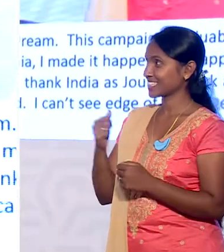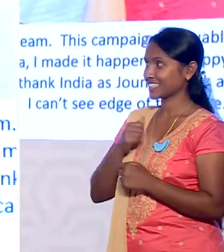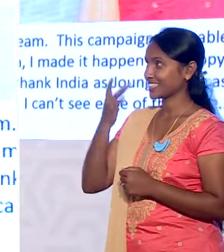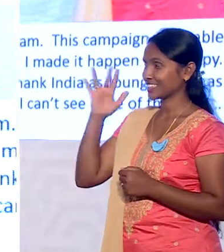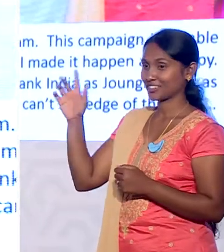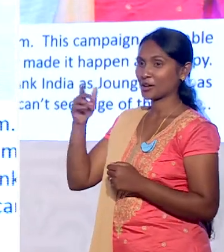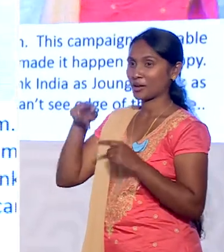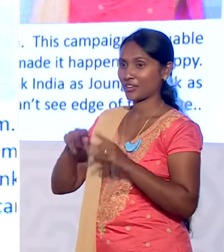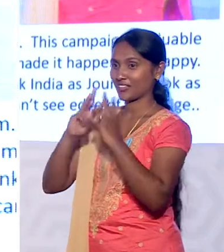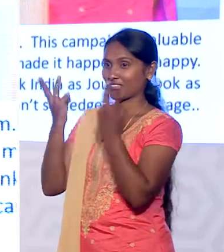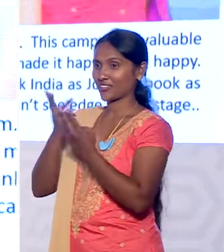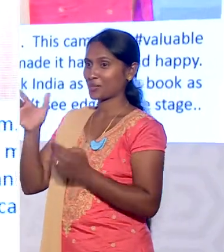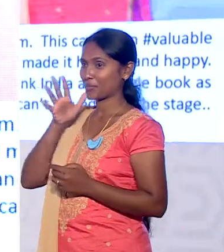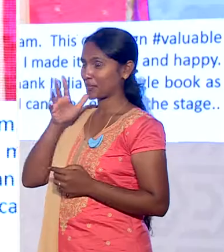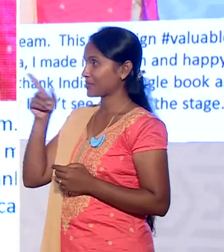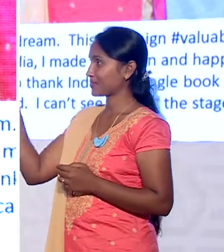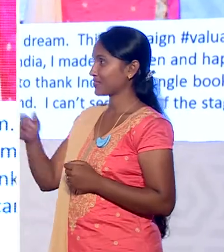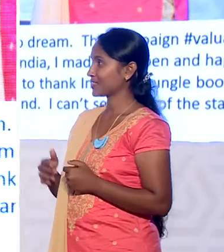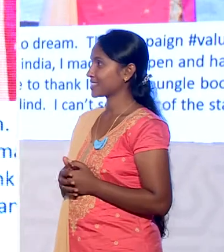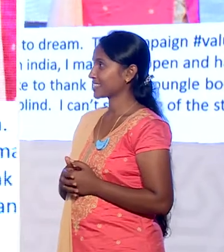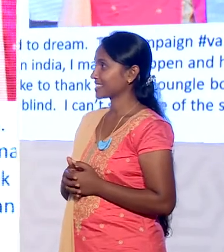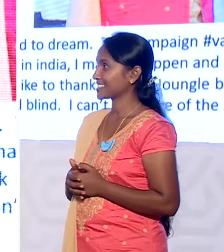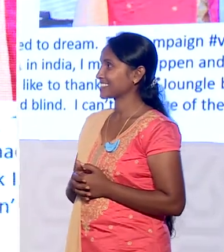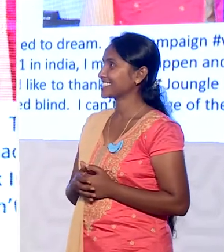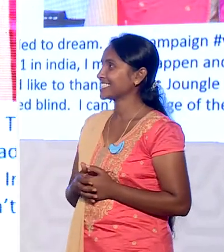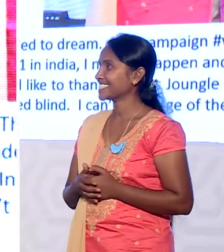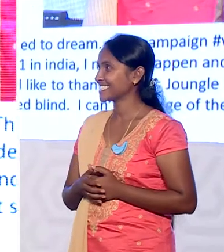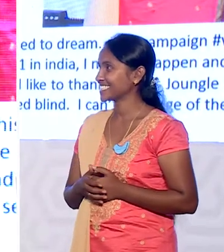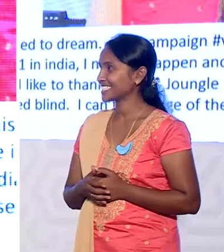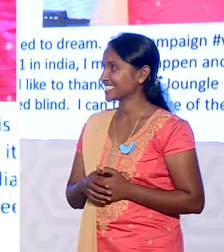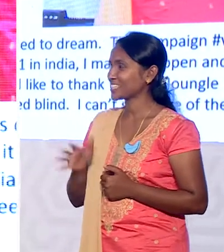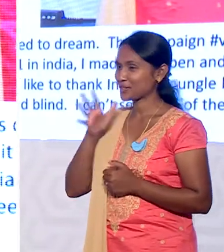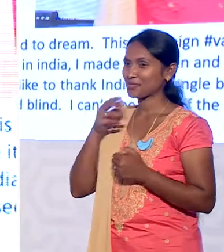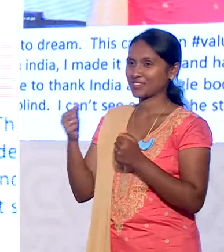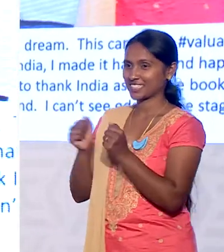man in the world because I say he looks like George Clooney, which he does to me.